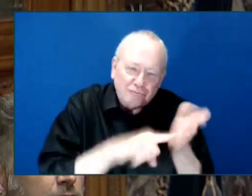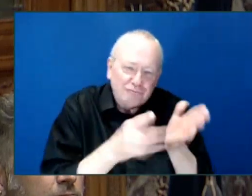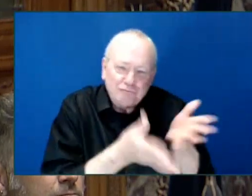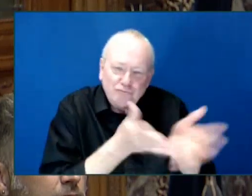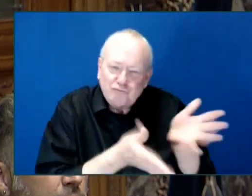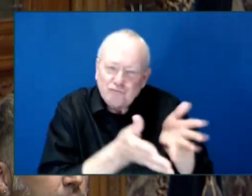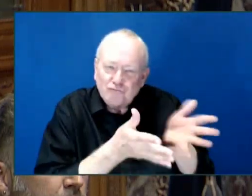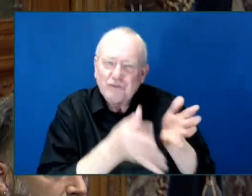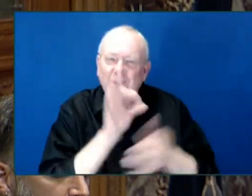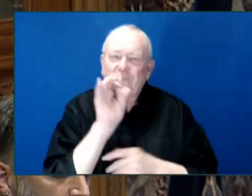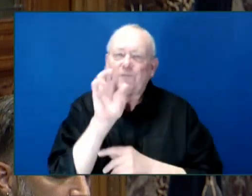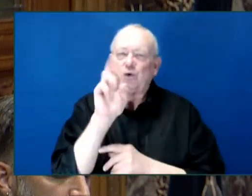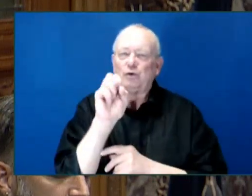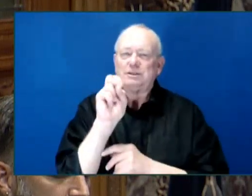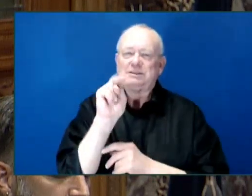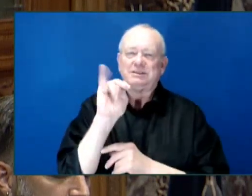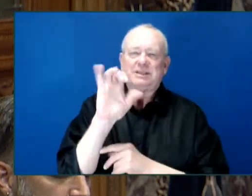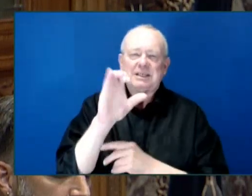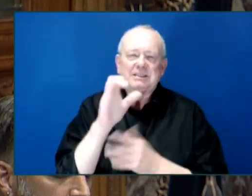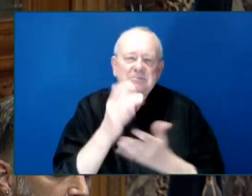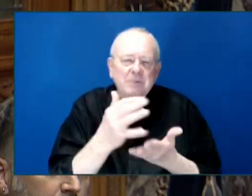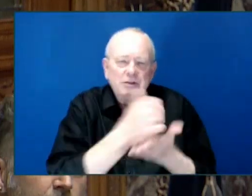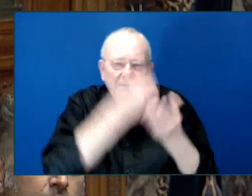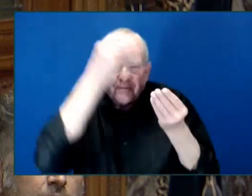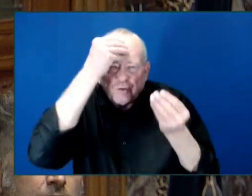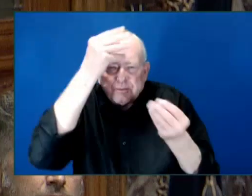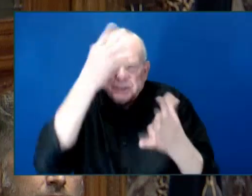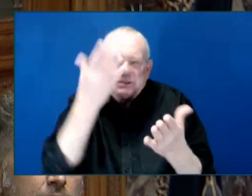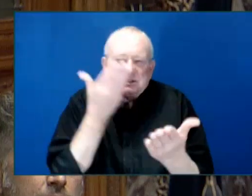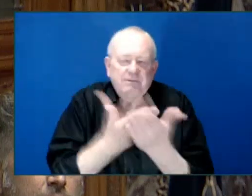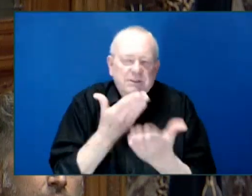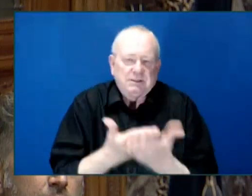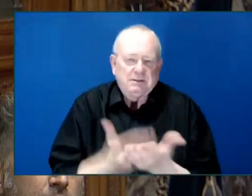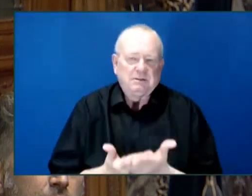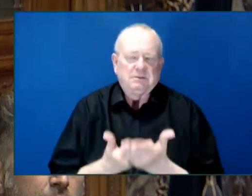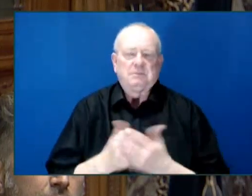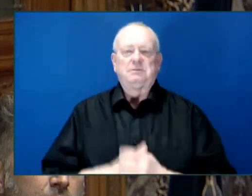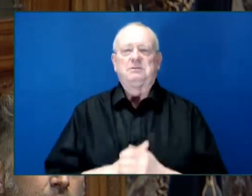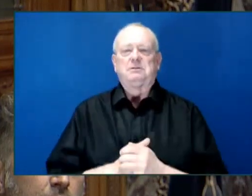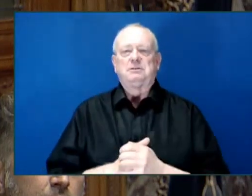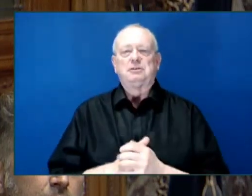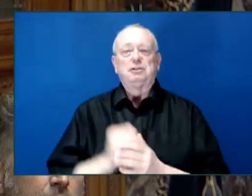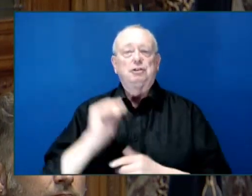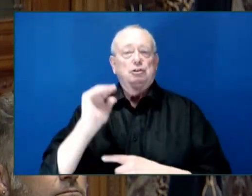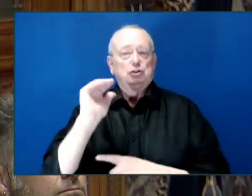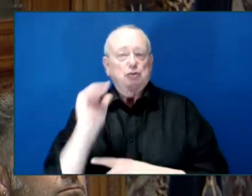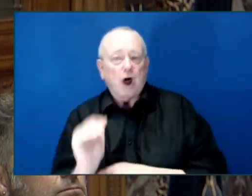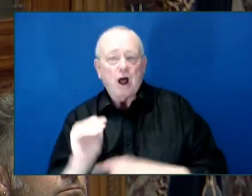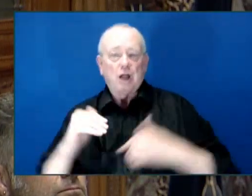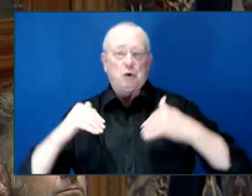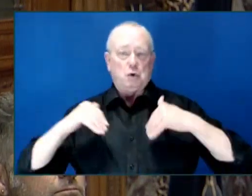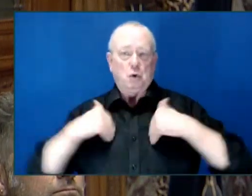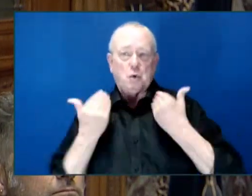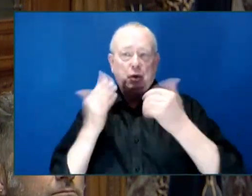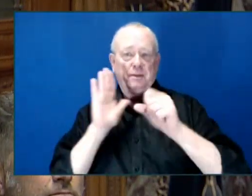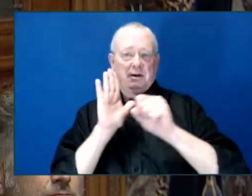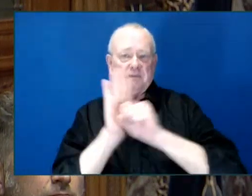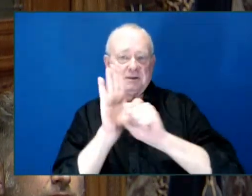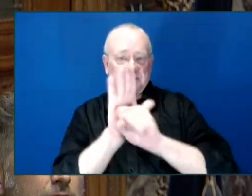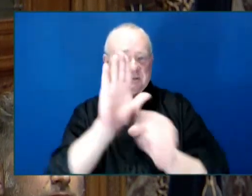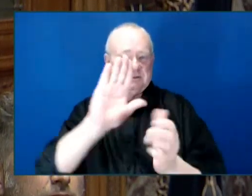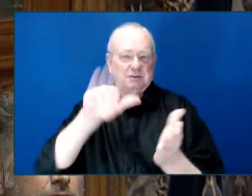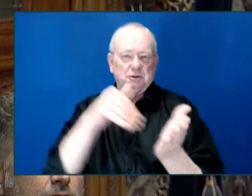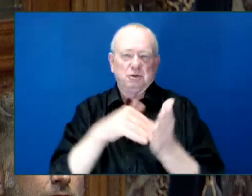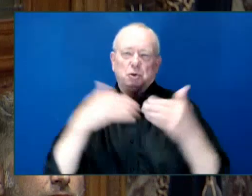abusers. Child and youth advocacy centers across the province are working hard to ensure that young survivors' needs